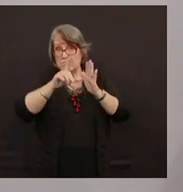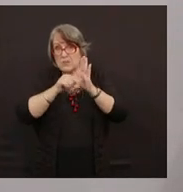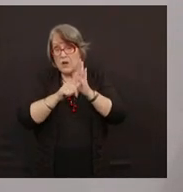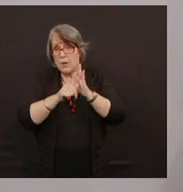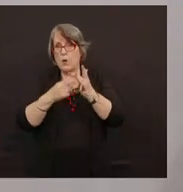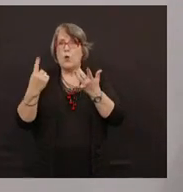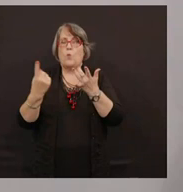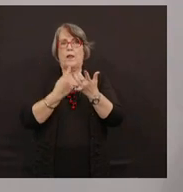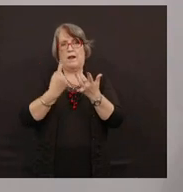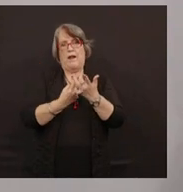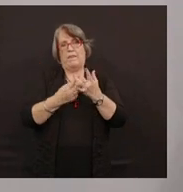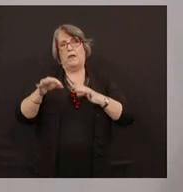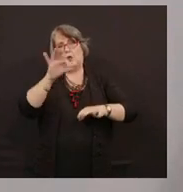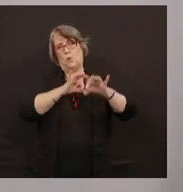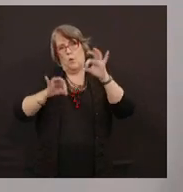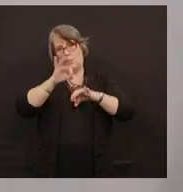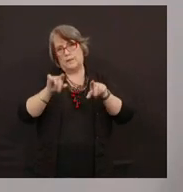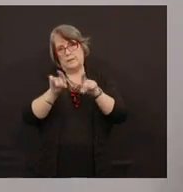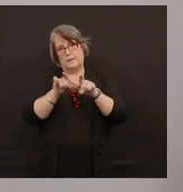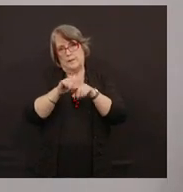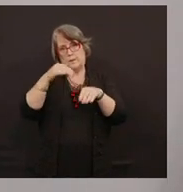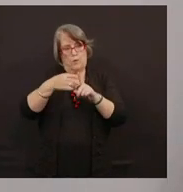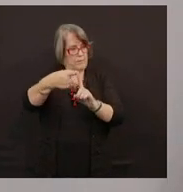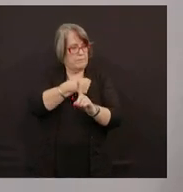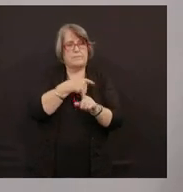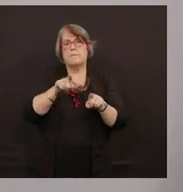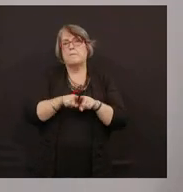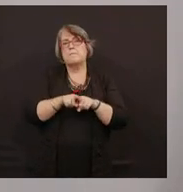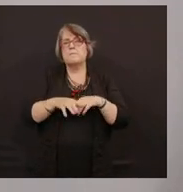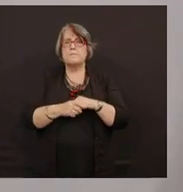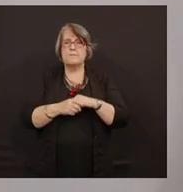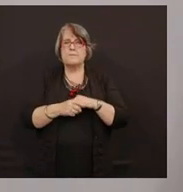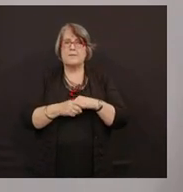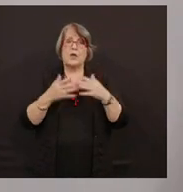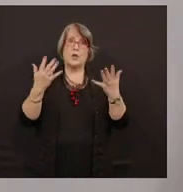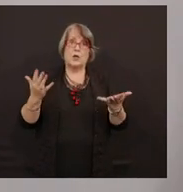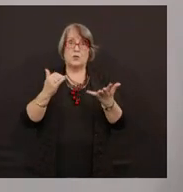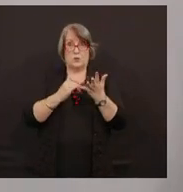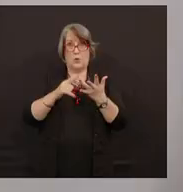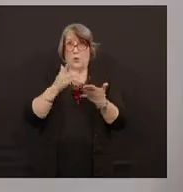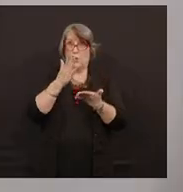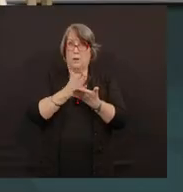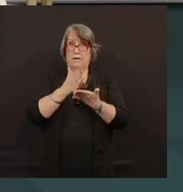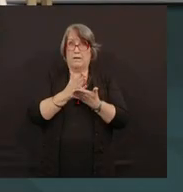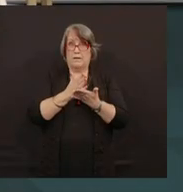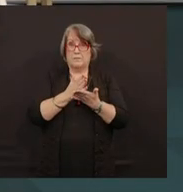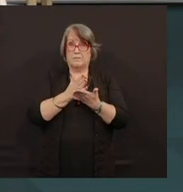another series of inquiries into the same problems that we've had. We already have. So really,